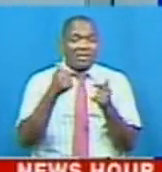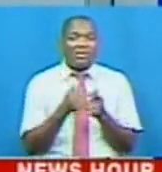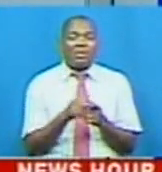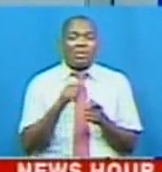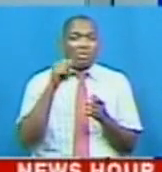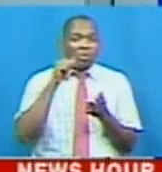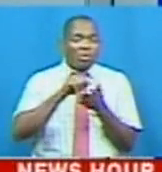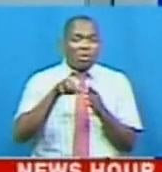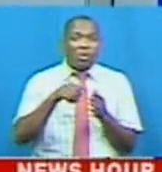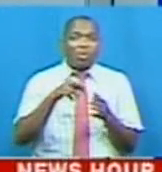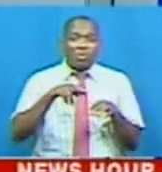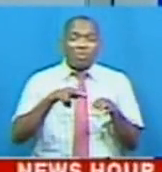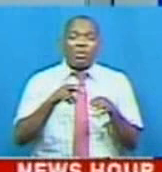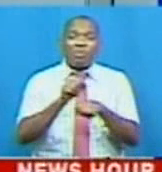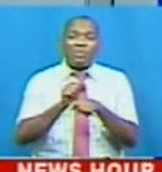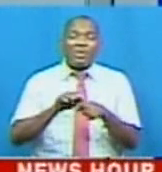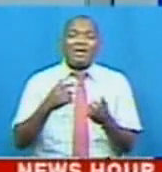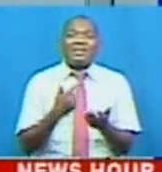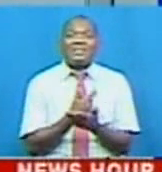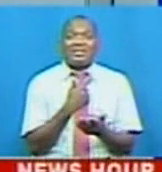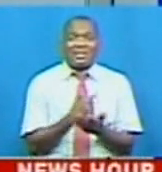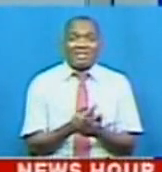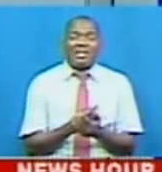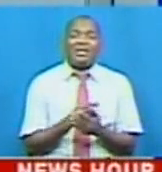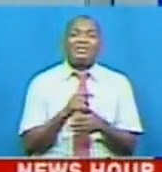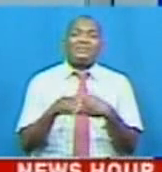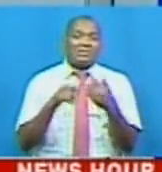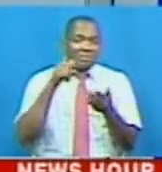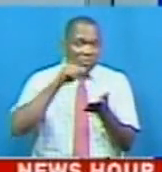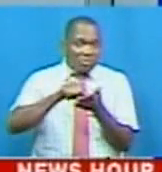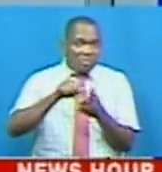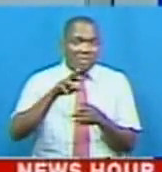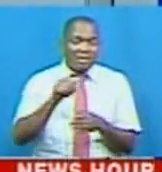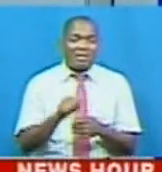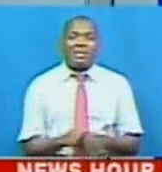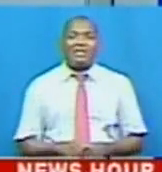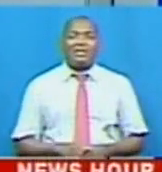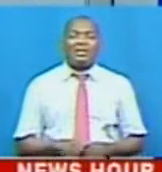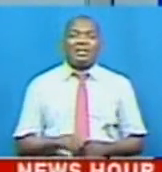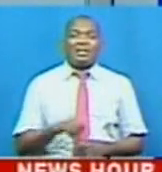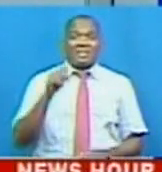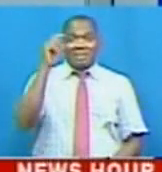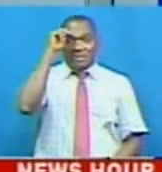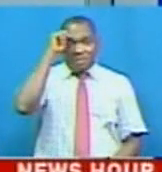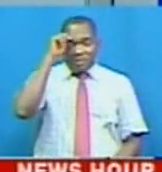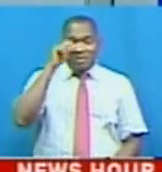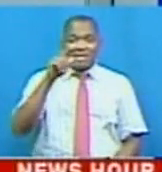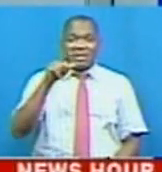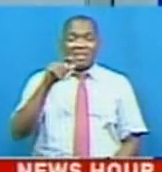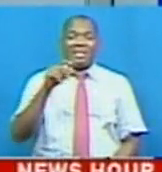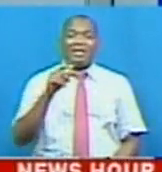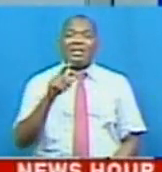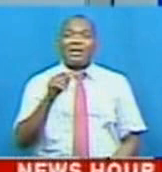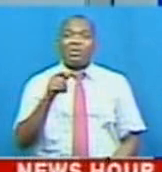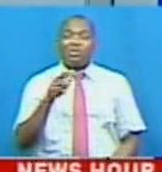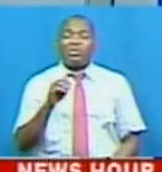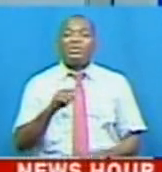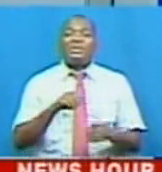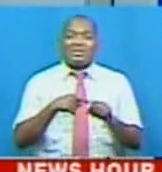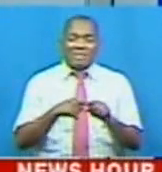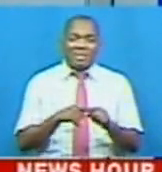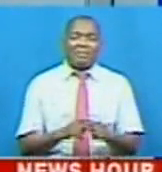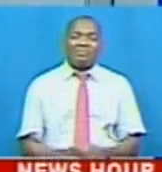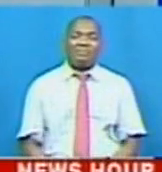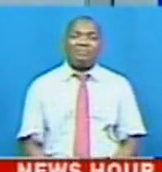reason, an audit of all road networks in the country is underway in Accra, with the Tetekwashi-Legon-Madina Road beginning